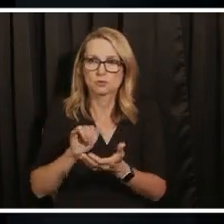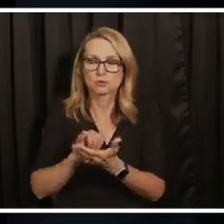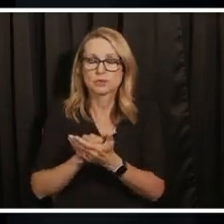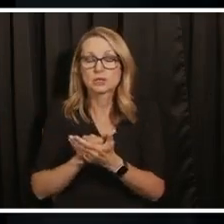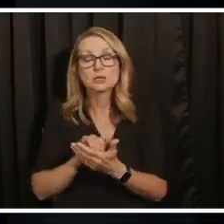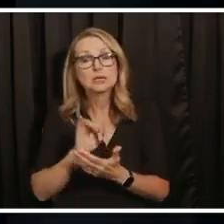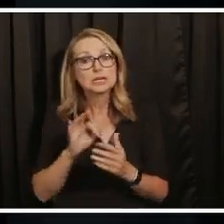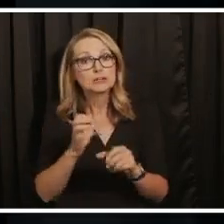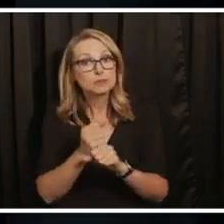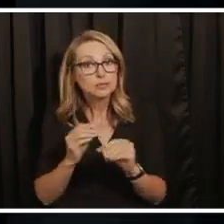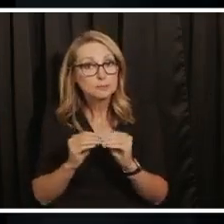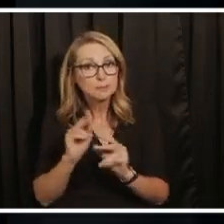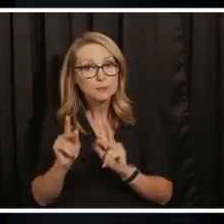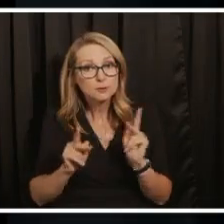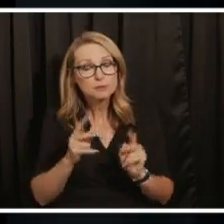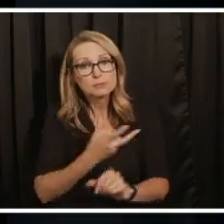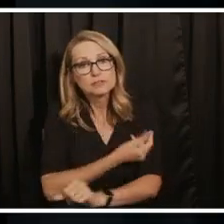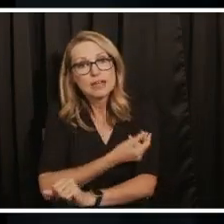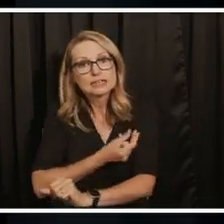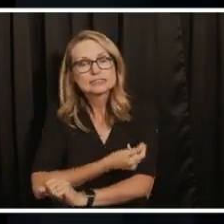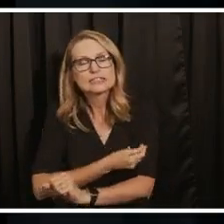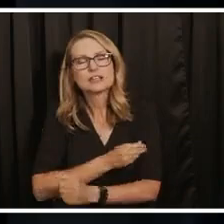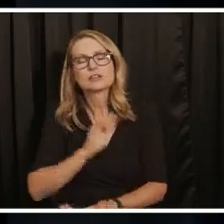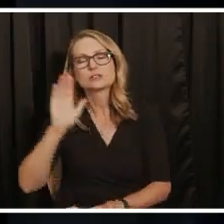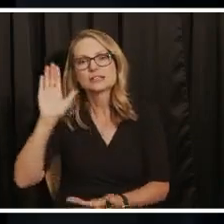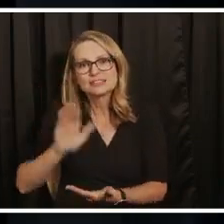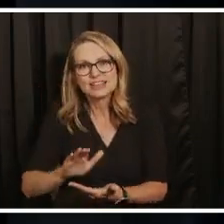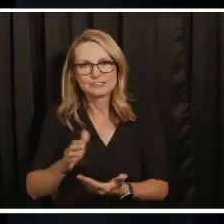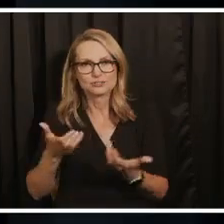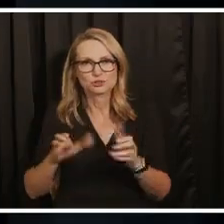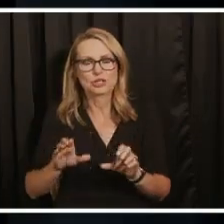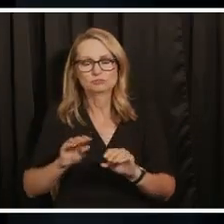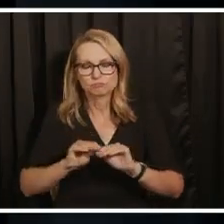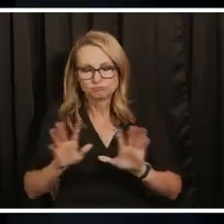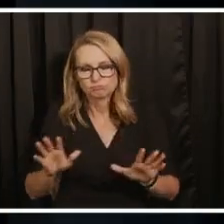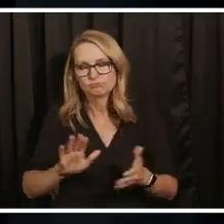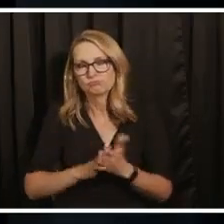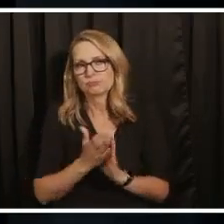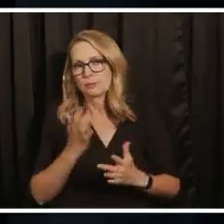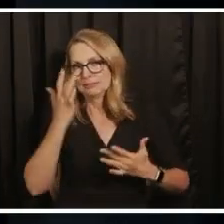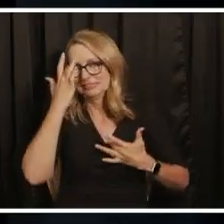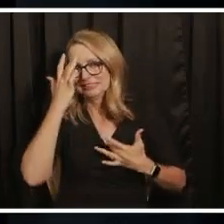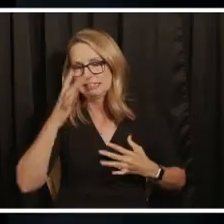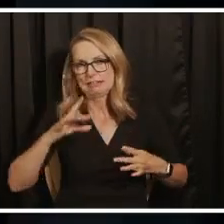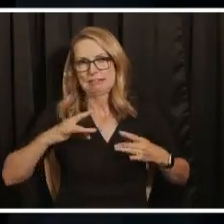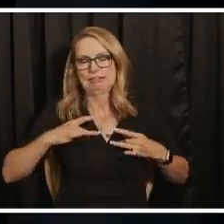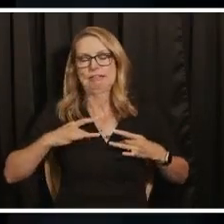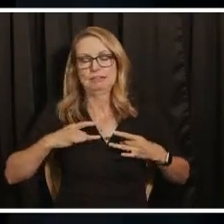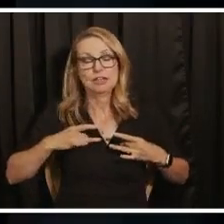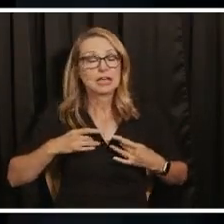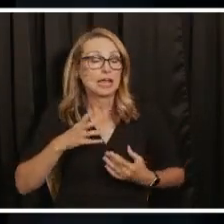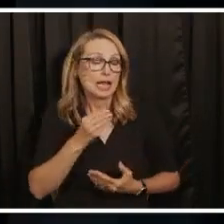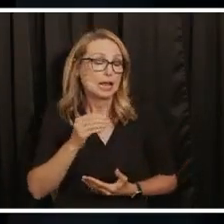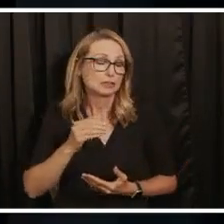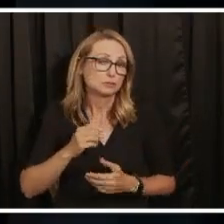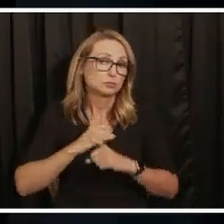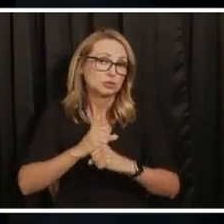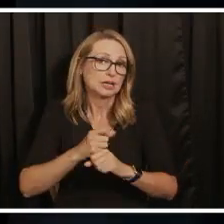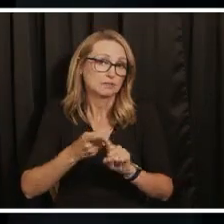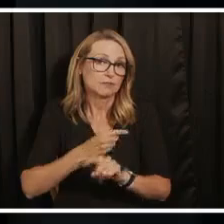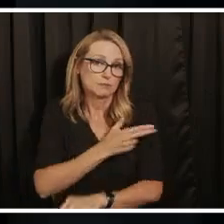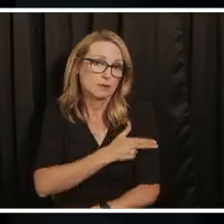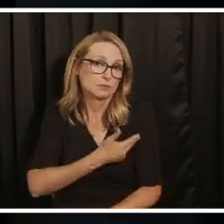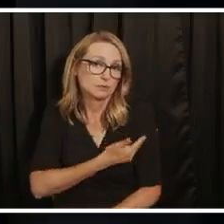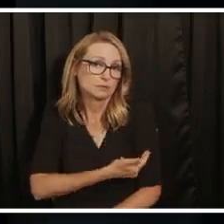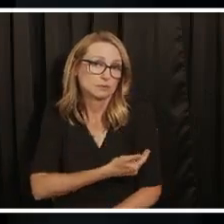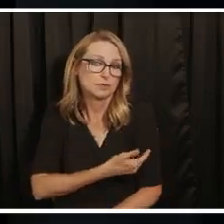greater confidence that they're less likely to contract the virus, and that if they do contract it, they'll be far less likely to be hospitalized. But we have not